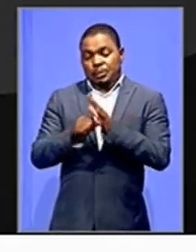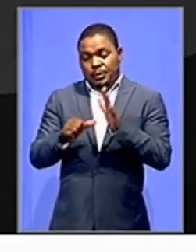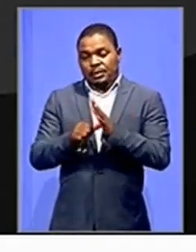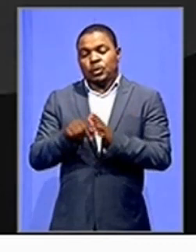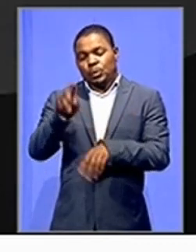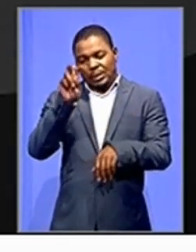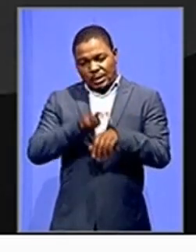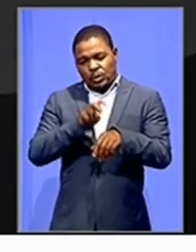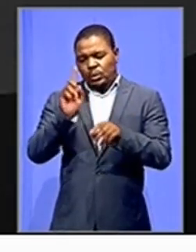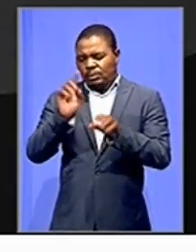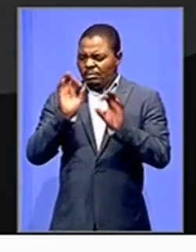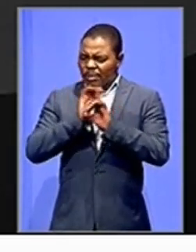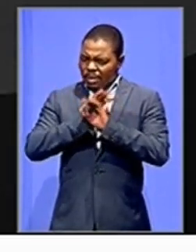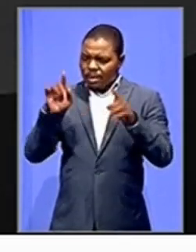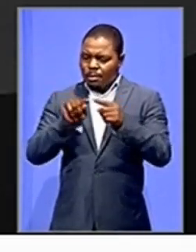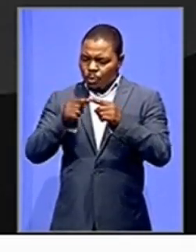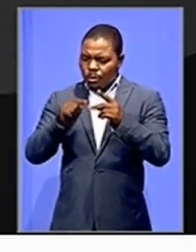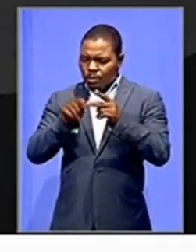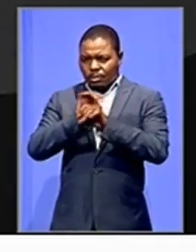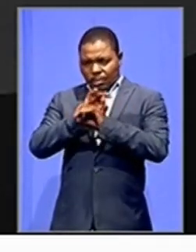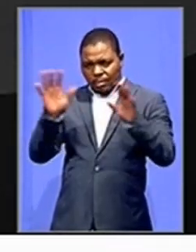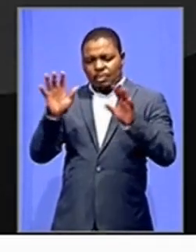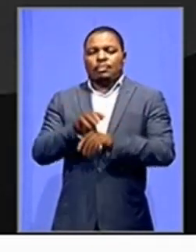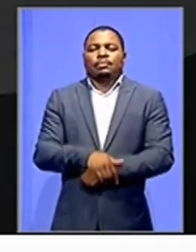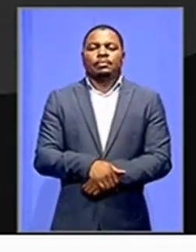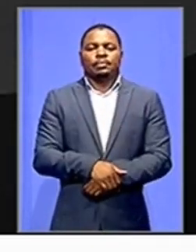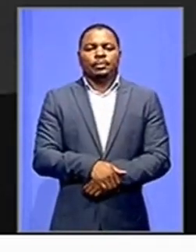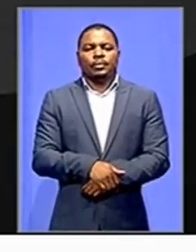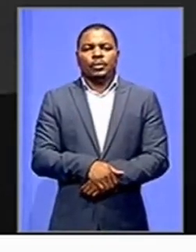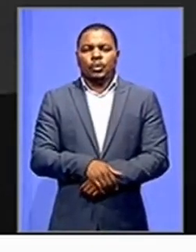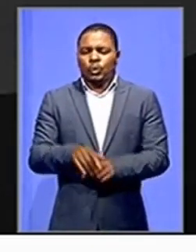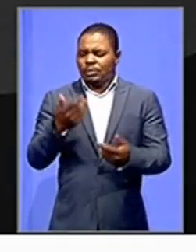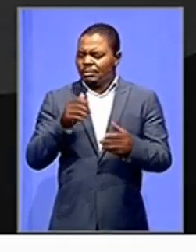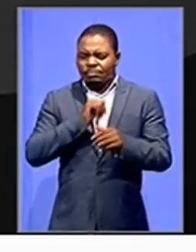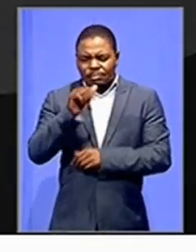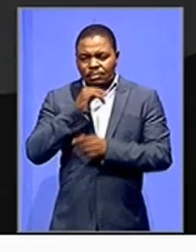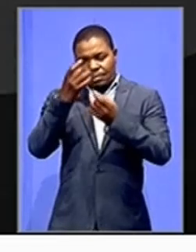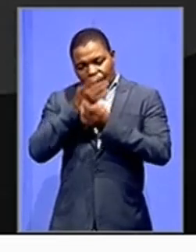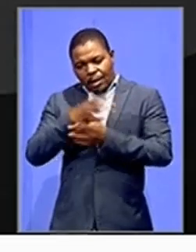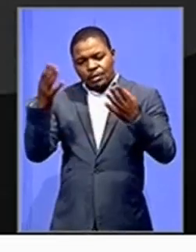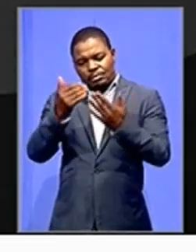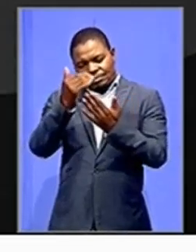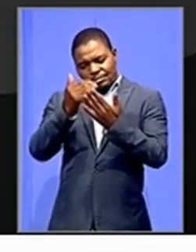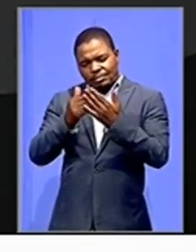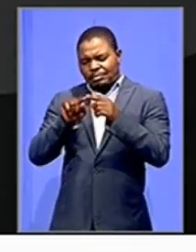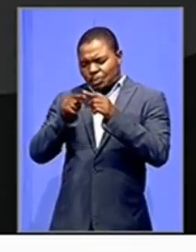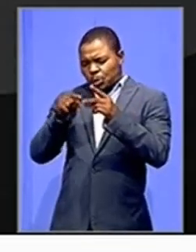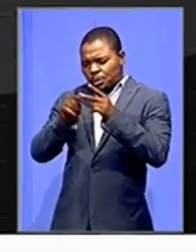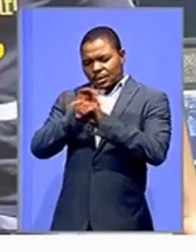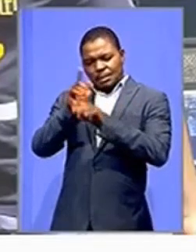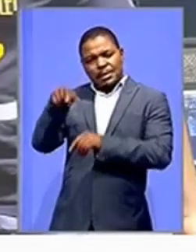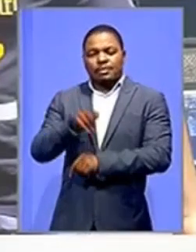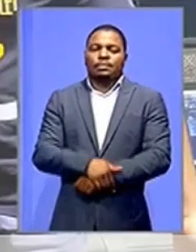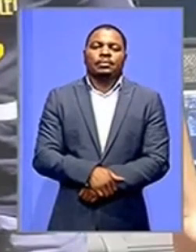tshwanetse o tle ka o be factual, o eng kapa eng o tsebisang batho ba mametseng